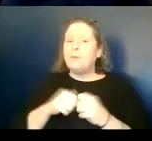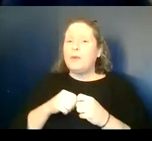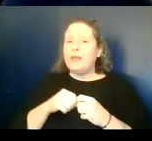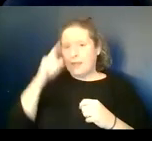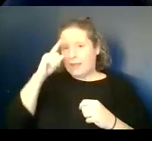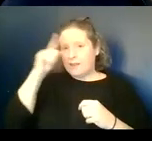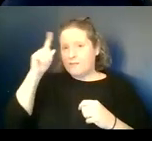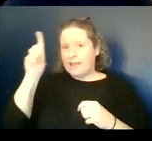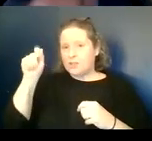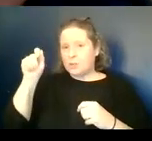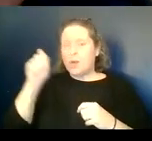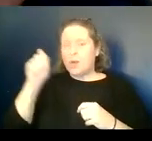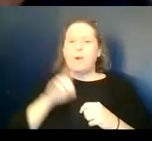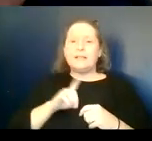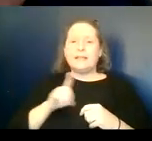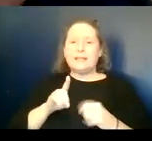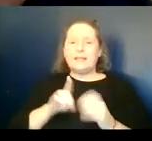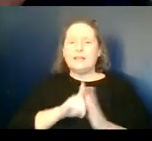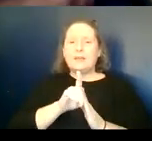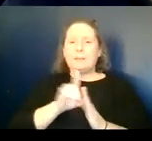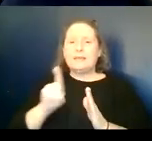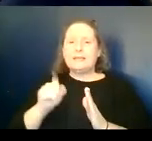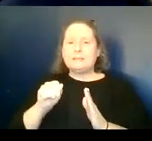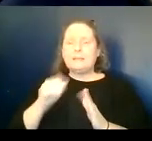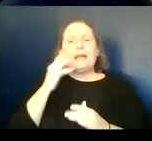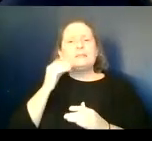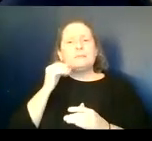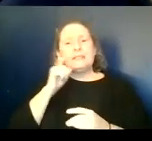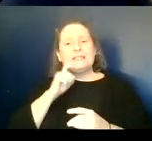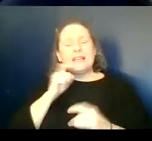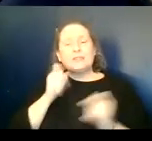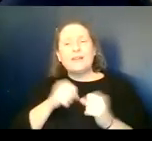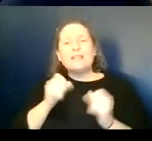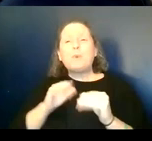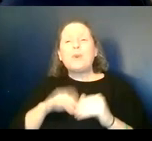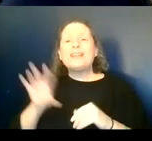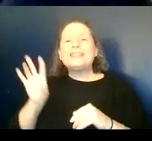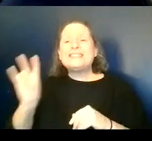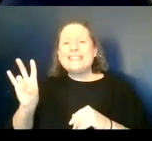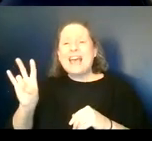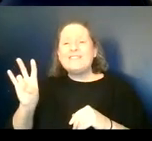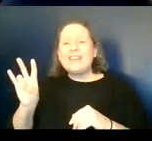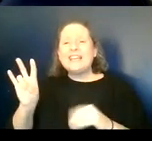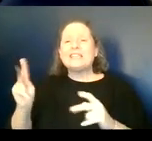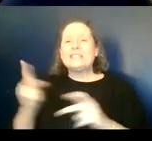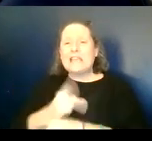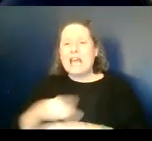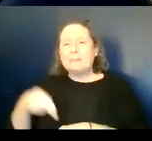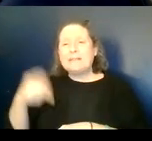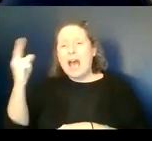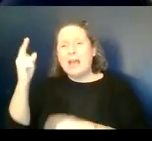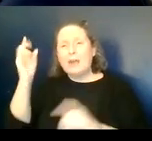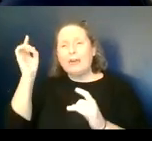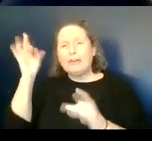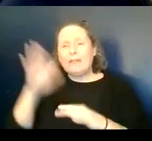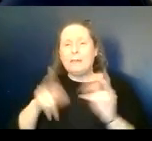developmental disabilities experience sexual violence more than 7 times higher than people without disabilities. The stats for